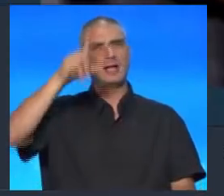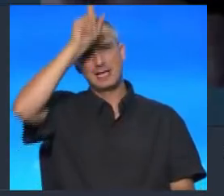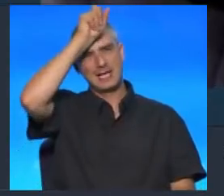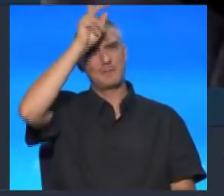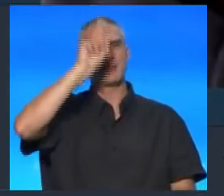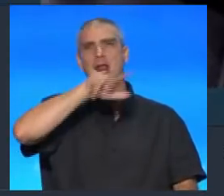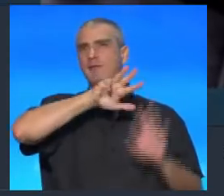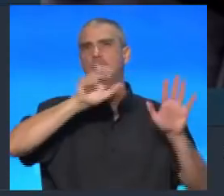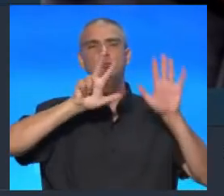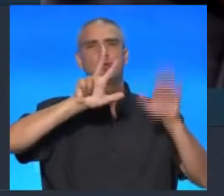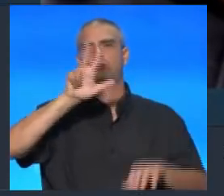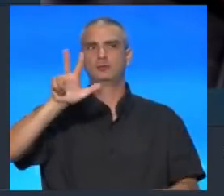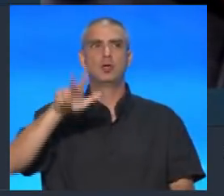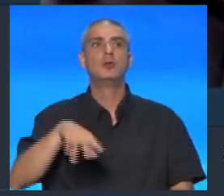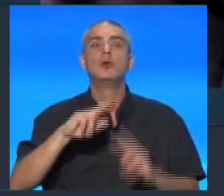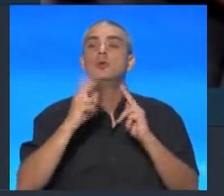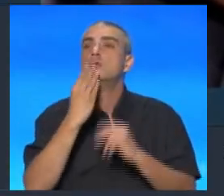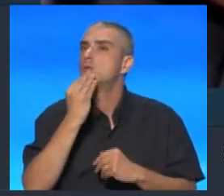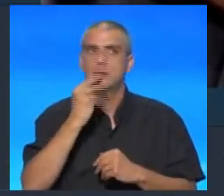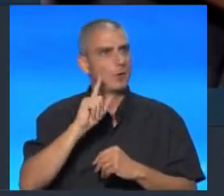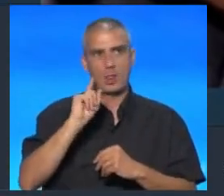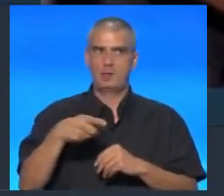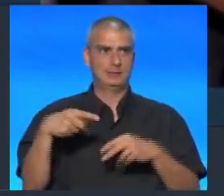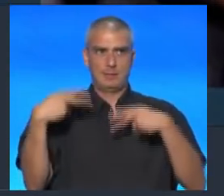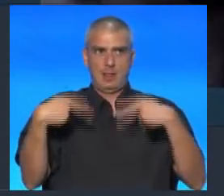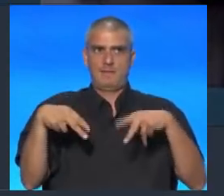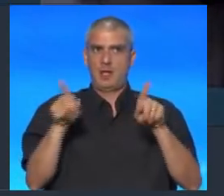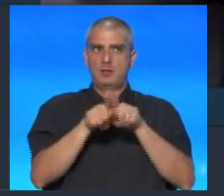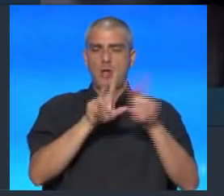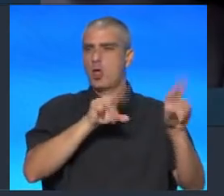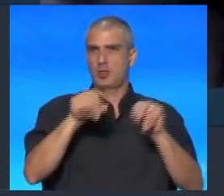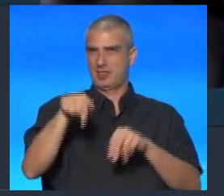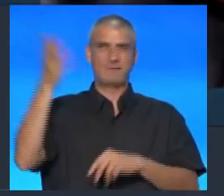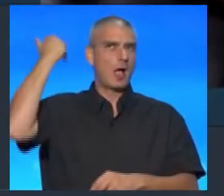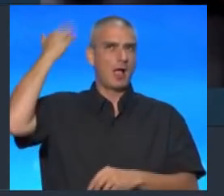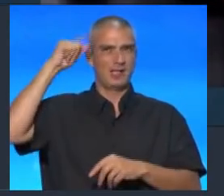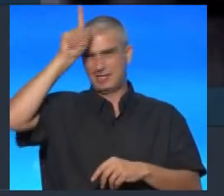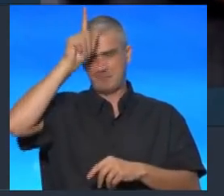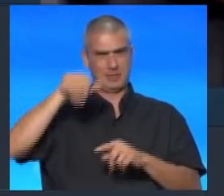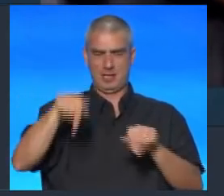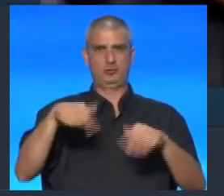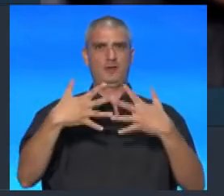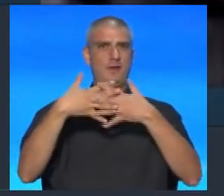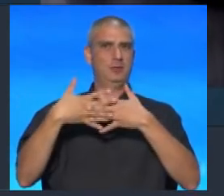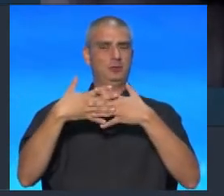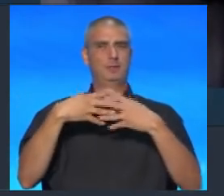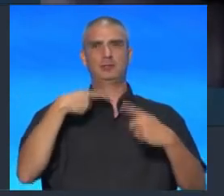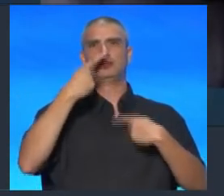1933, that Jewish people don't have to have the same fears in America in